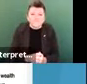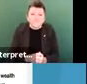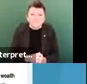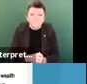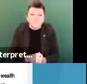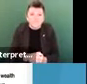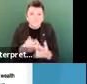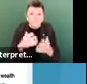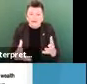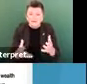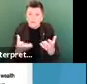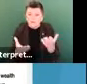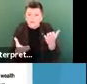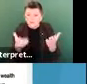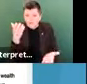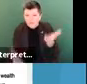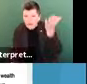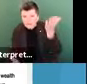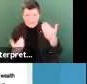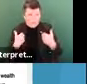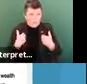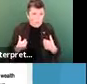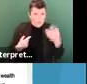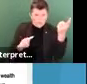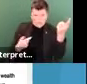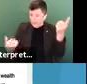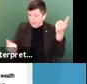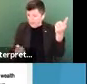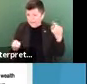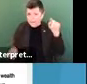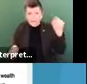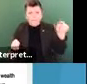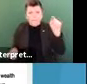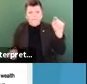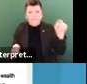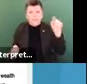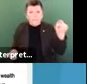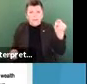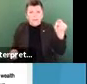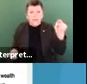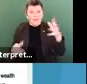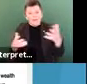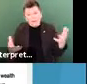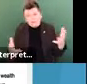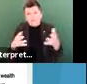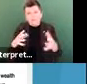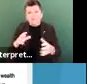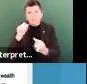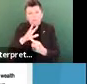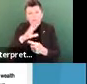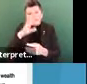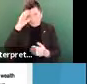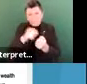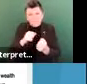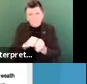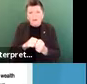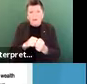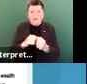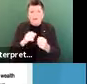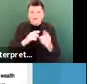increasing imbalance between wealth and income, it's important to have in mind the structure of society, the kind